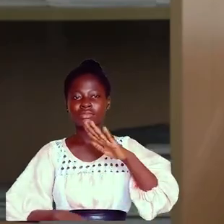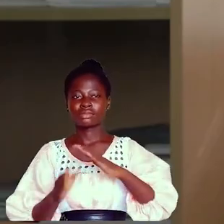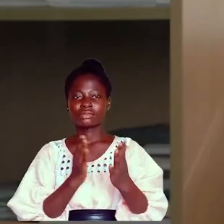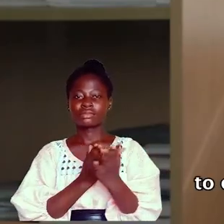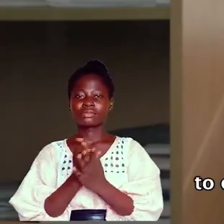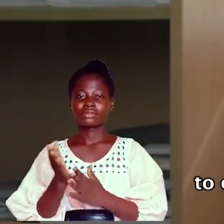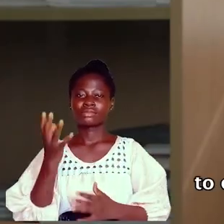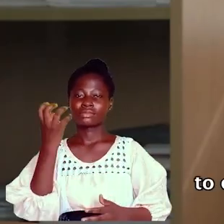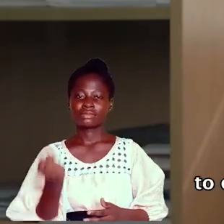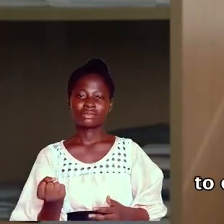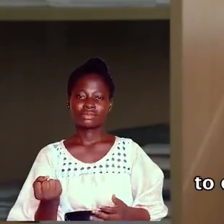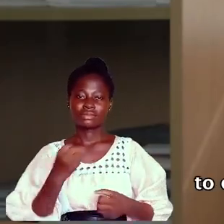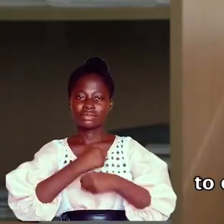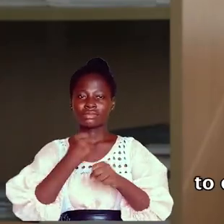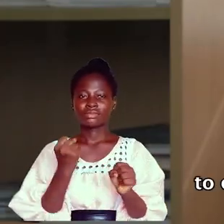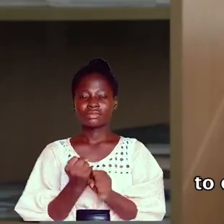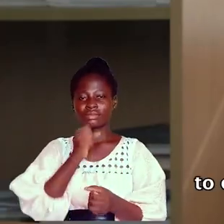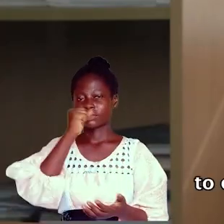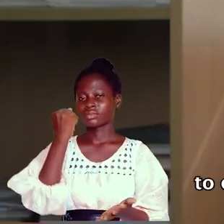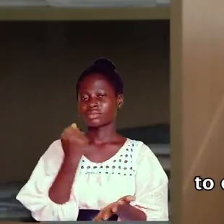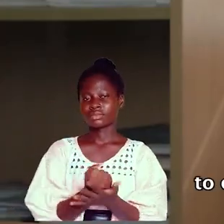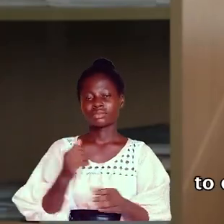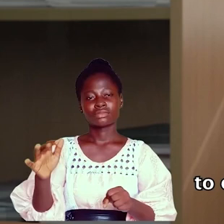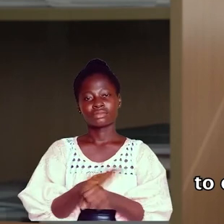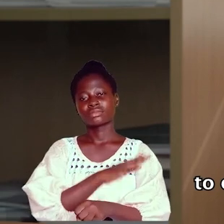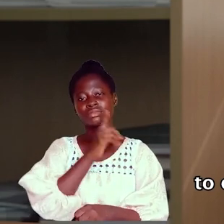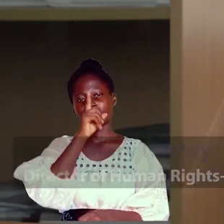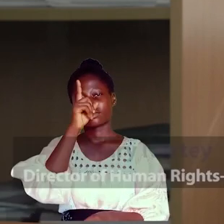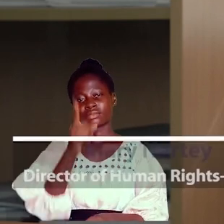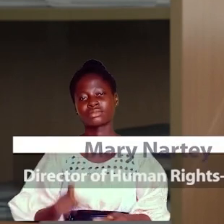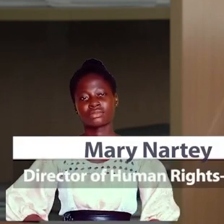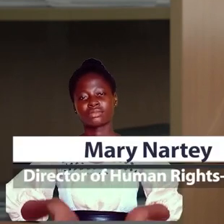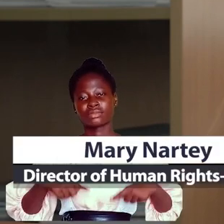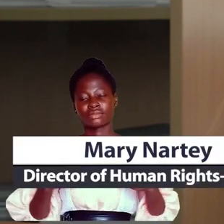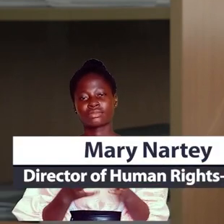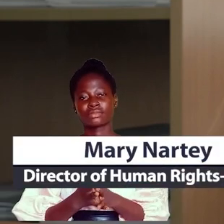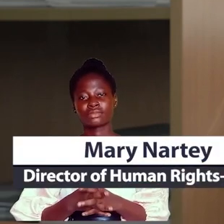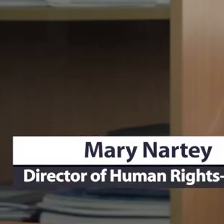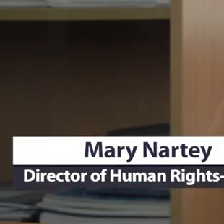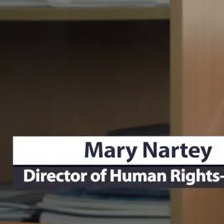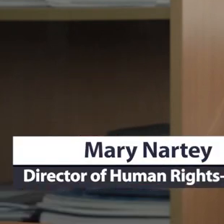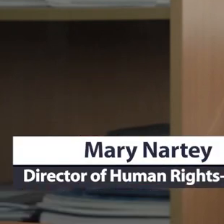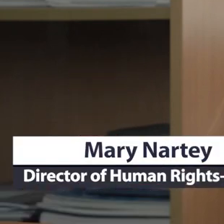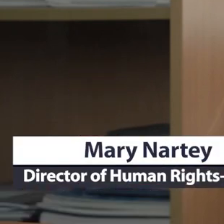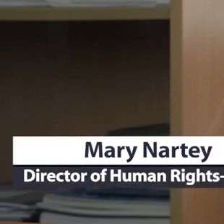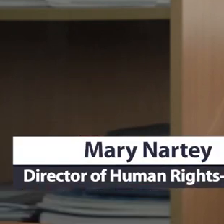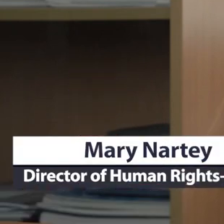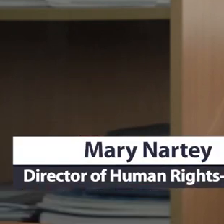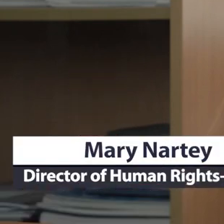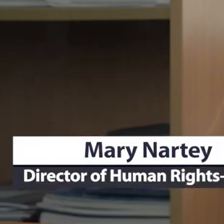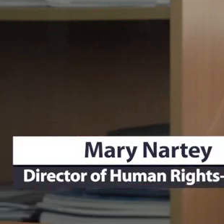rights to ensure the realization of their full potentials in life. Mary Nati, Director of Human